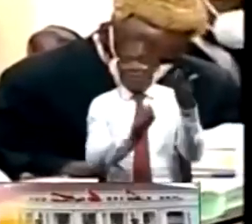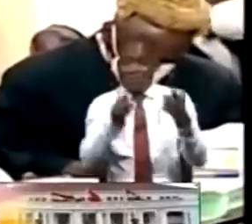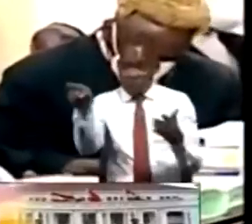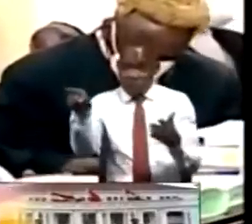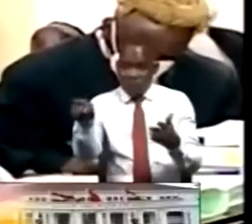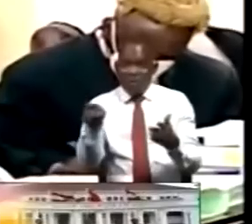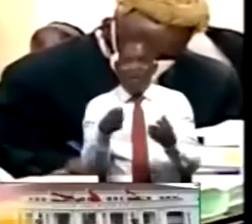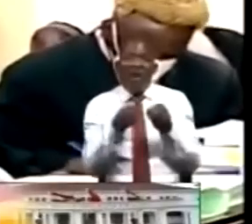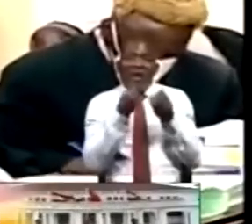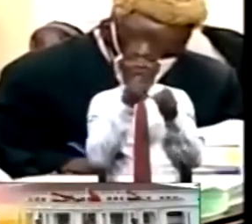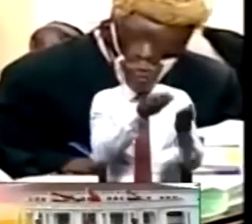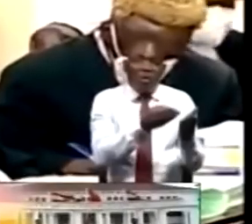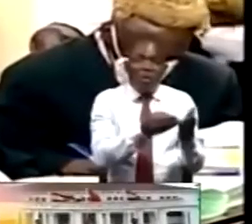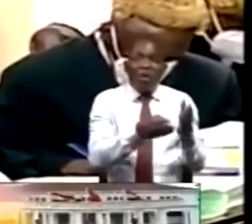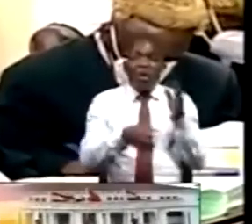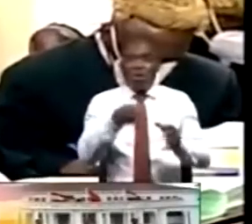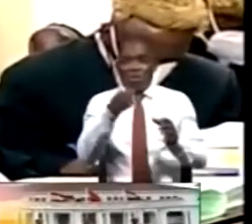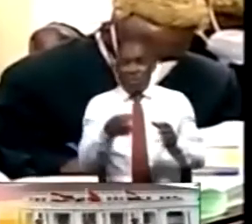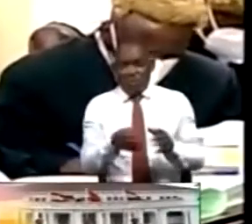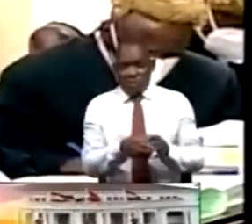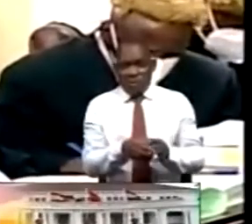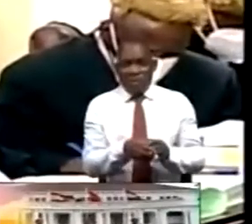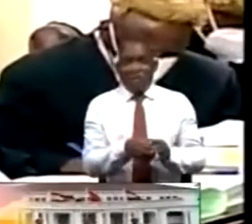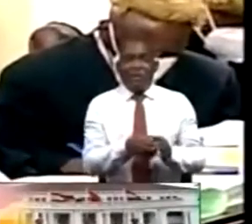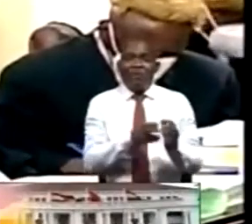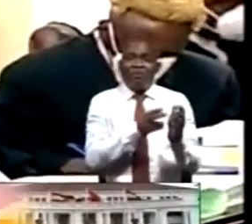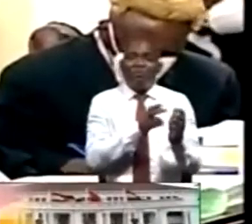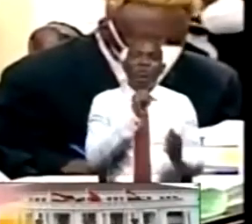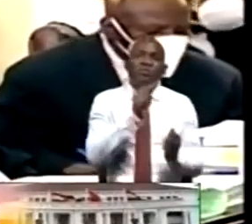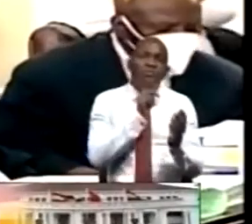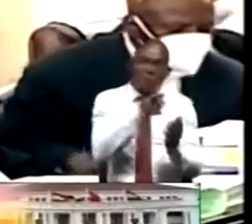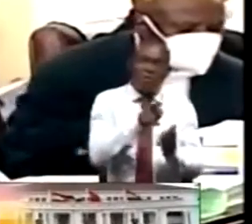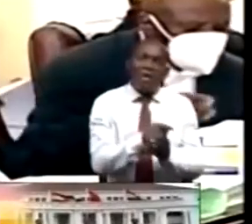told the court untruths and half-truths. I put it to you.